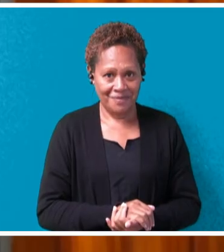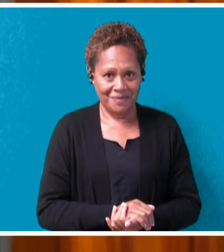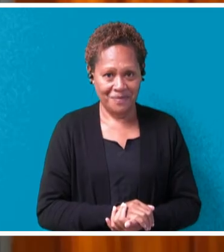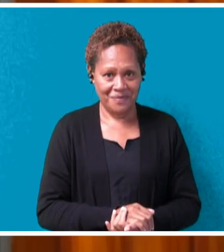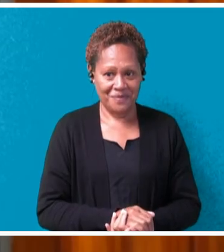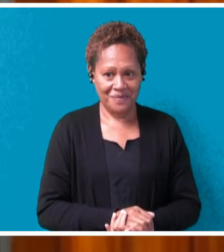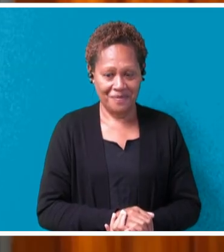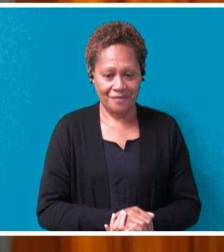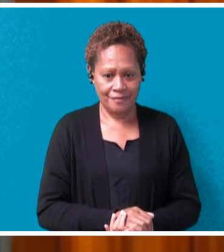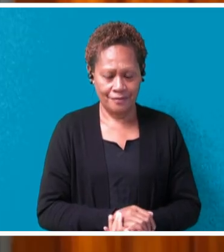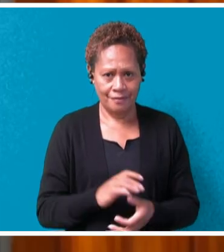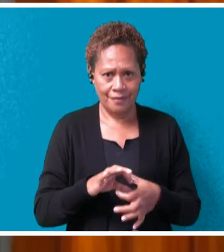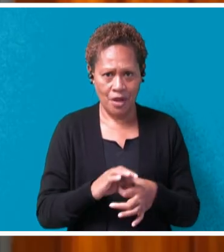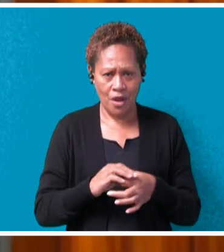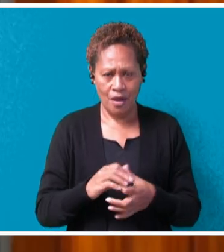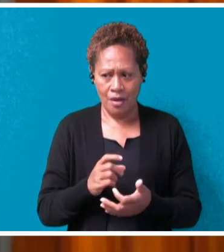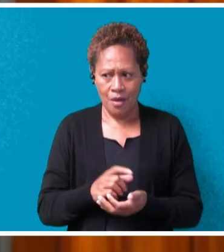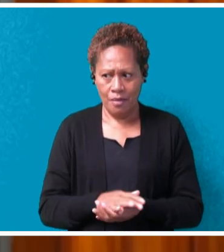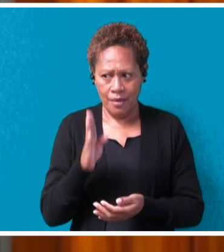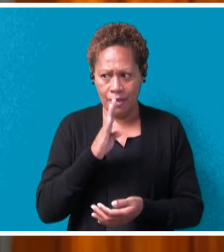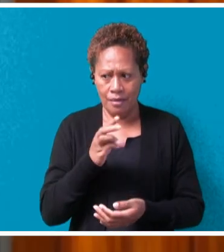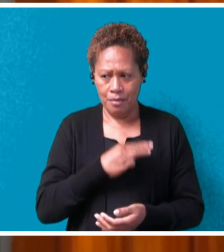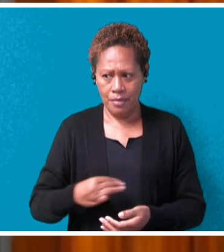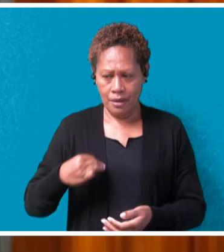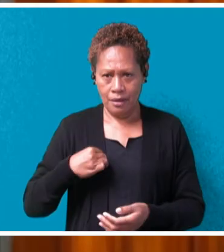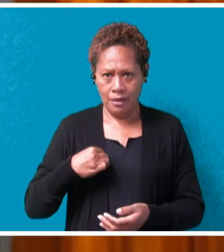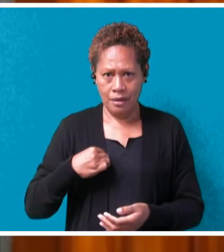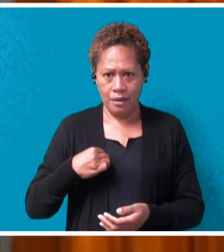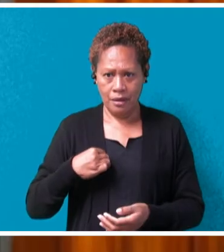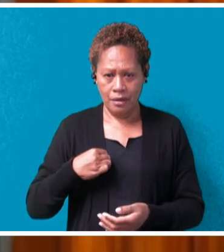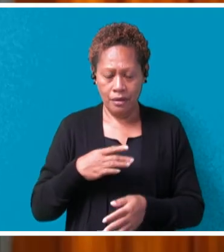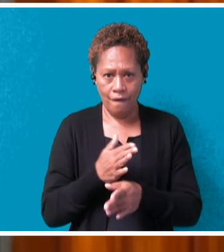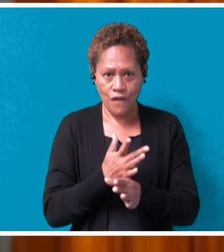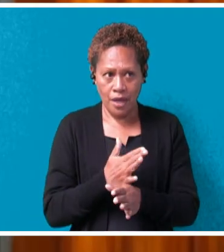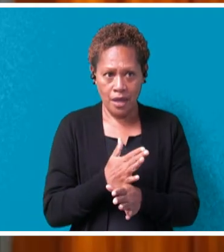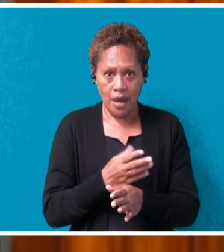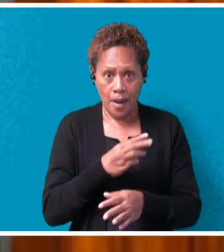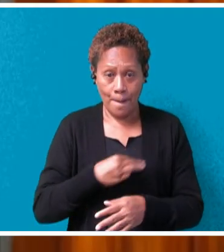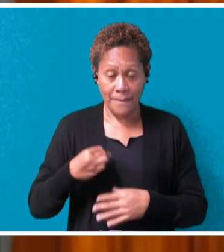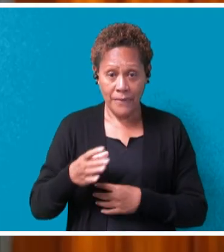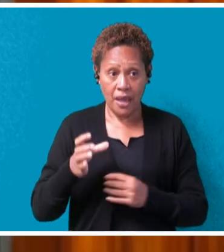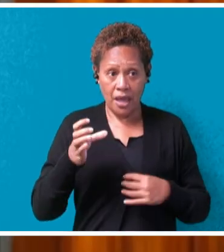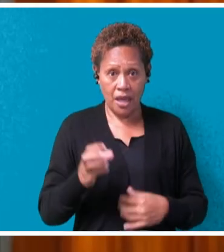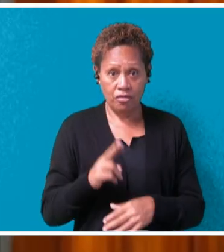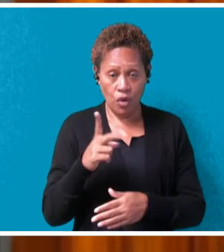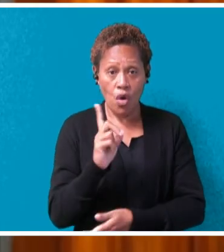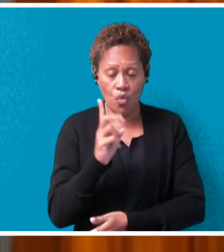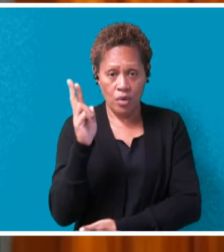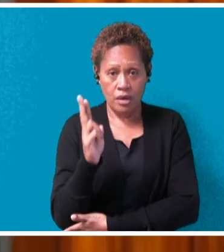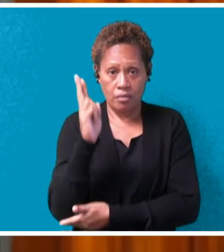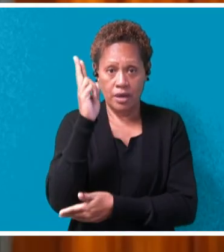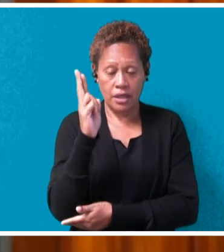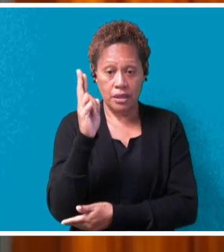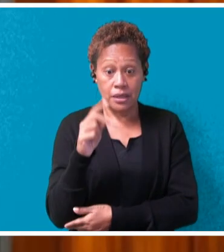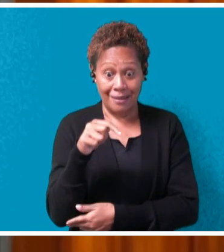golgoli. Ke rausa da bu na ba bidi binaka na no bunibi ba kambaw ibi ke rau mi ke roma ke na Vanua na valdi bosilawa. Kasama